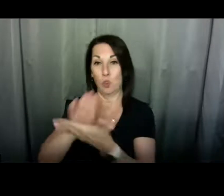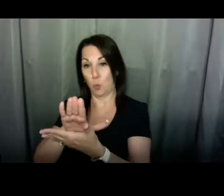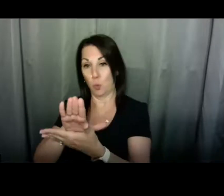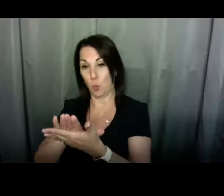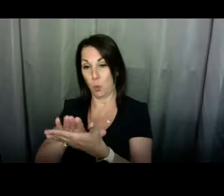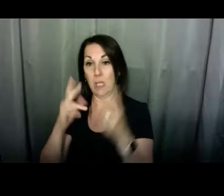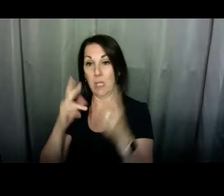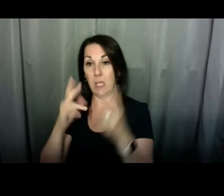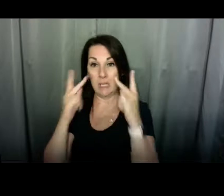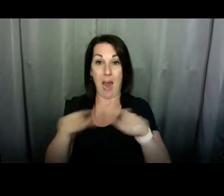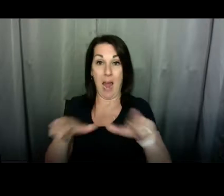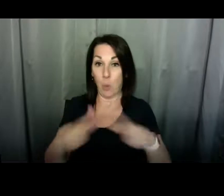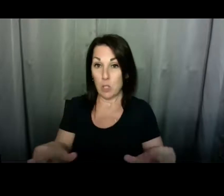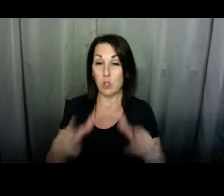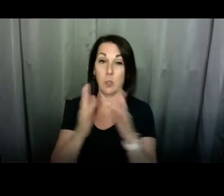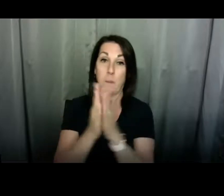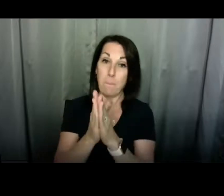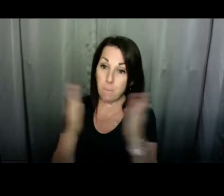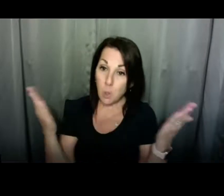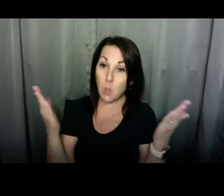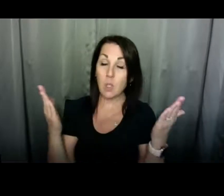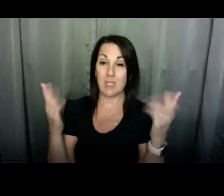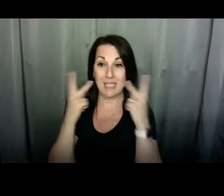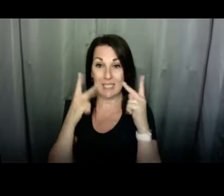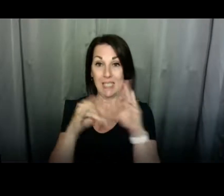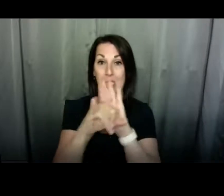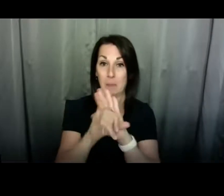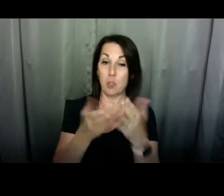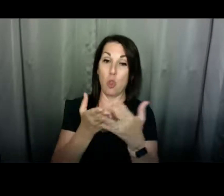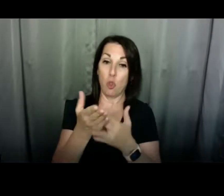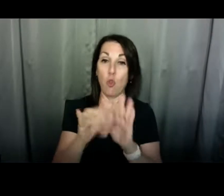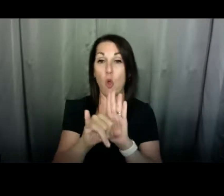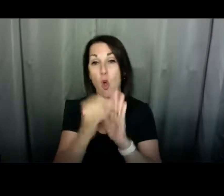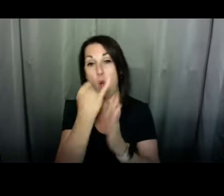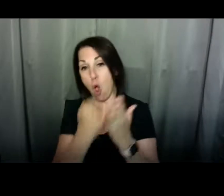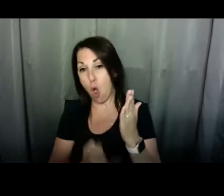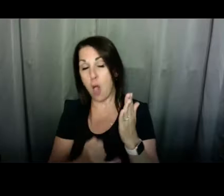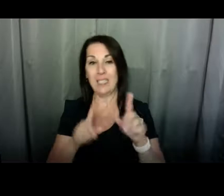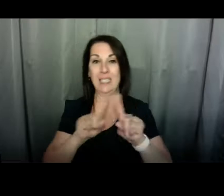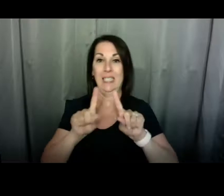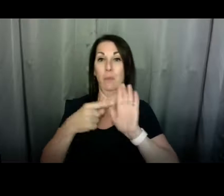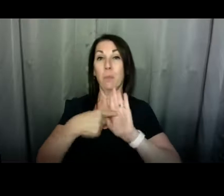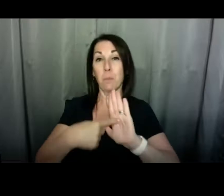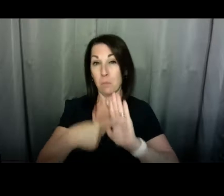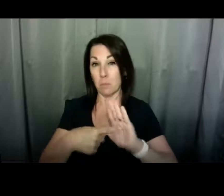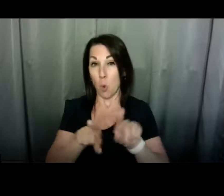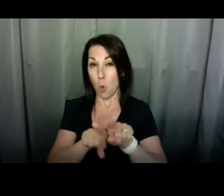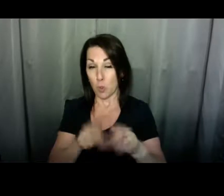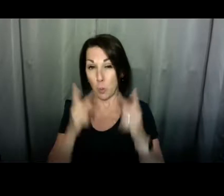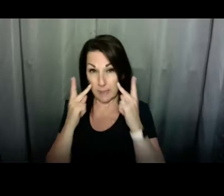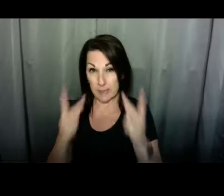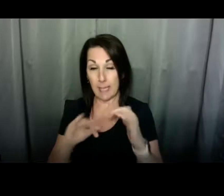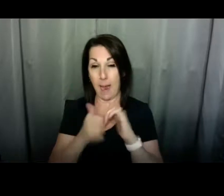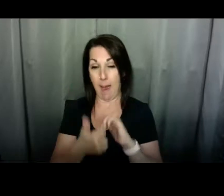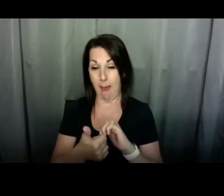at language through books and sort of and look at images through art as well, and representation. And we also look at the way that